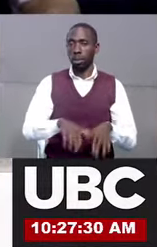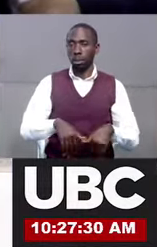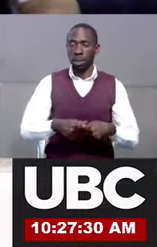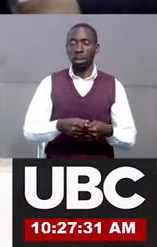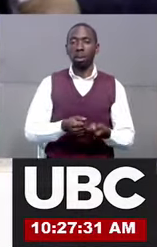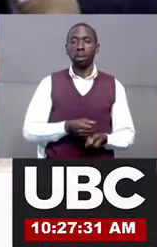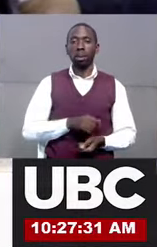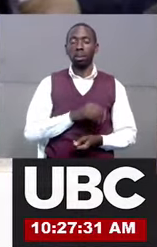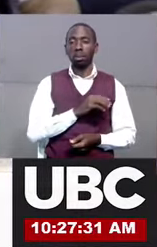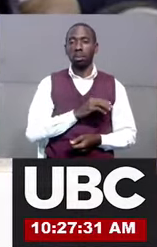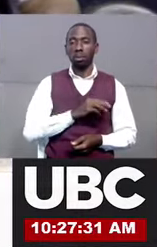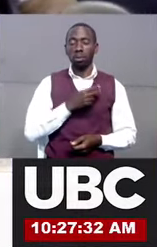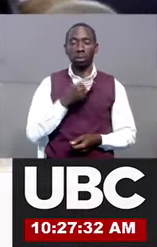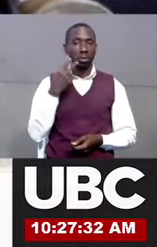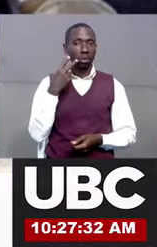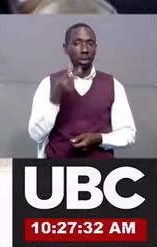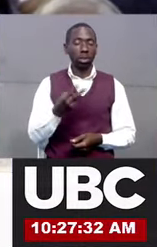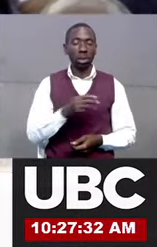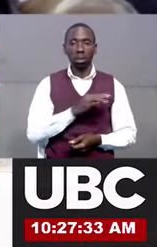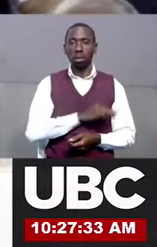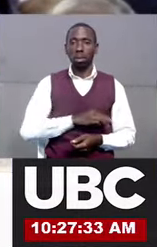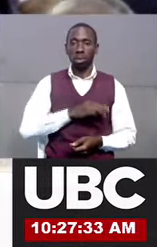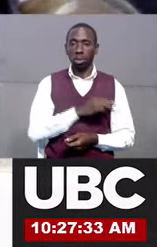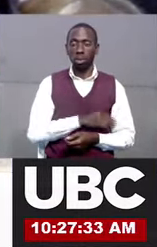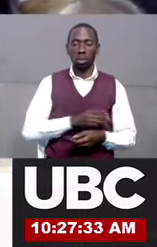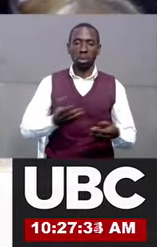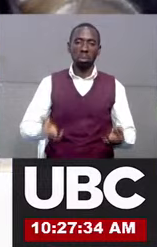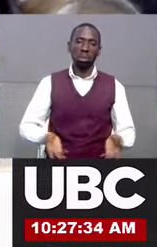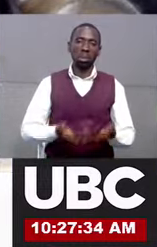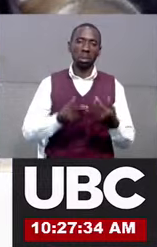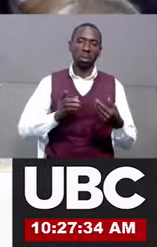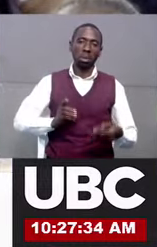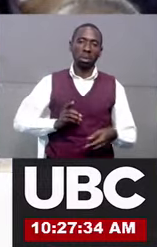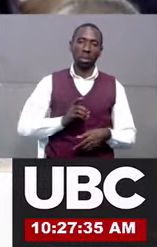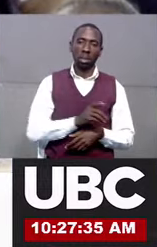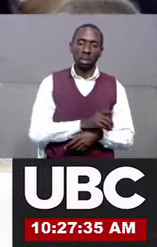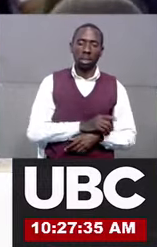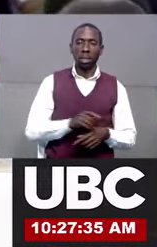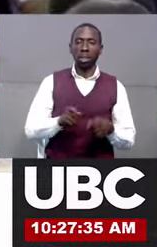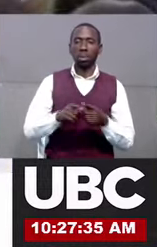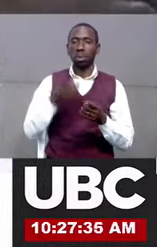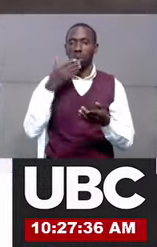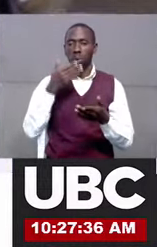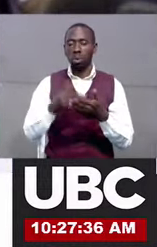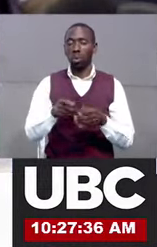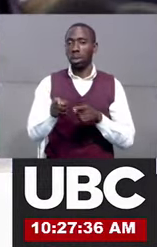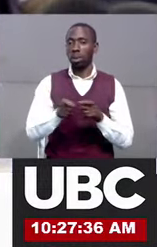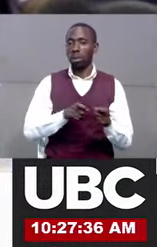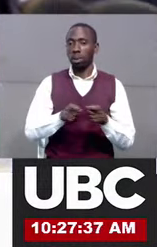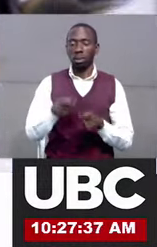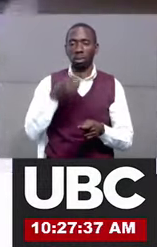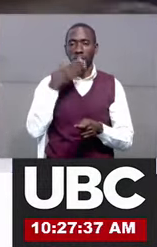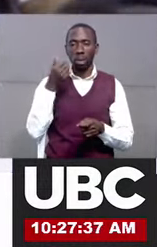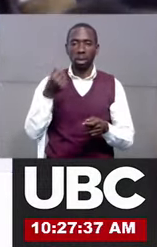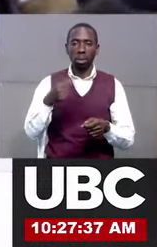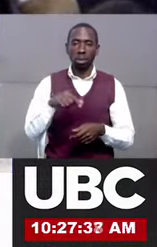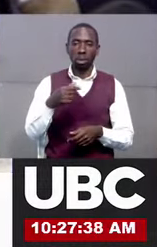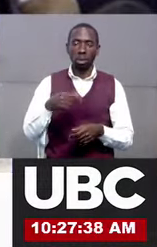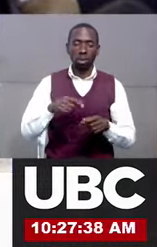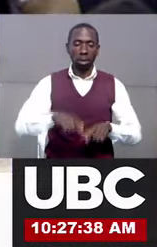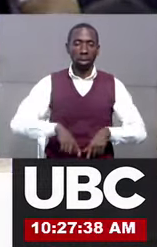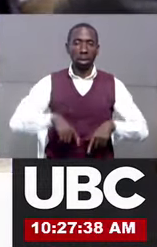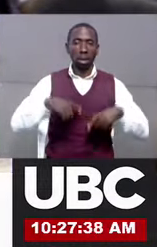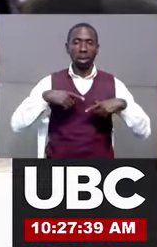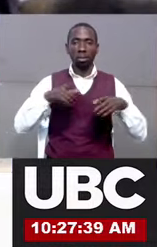achieve improved accountability, representation, democracy, and good governance for better quality of life of all